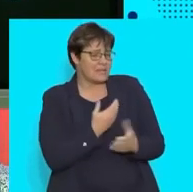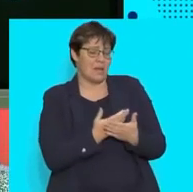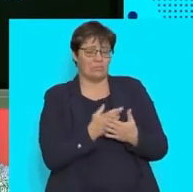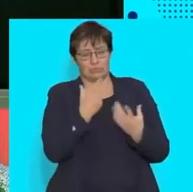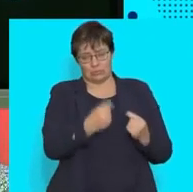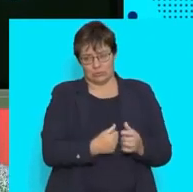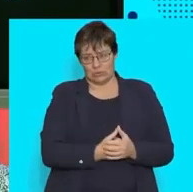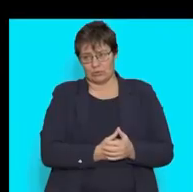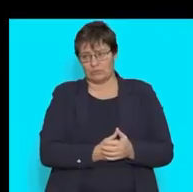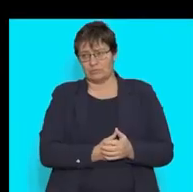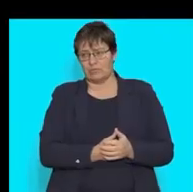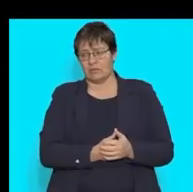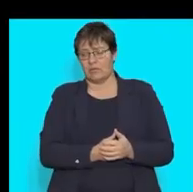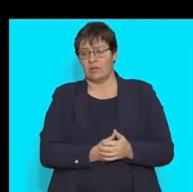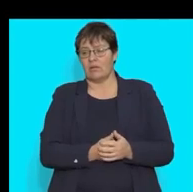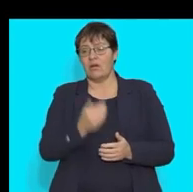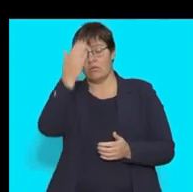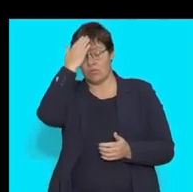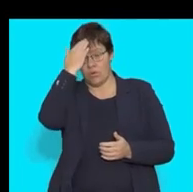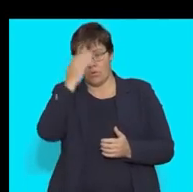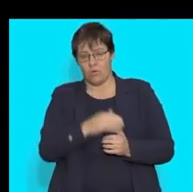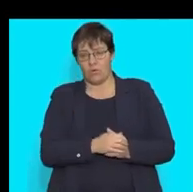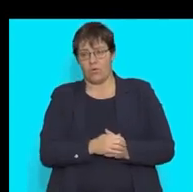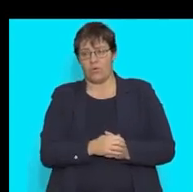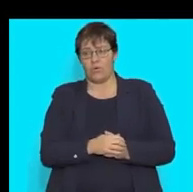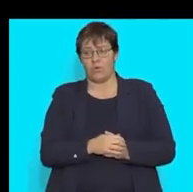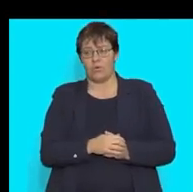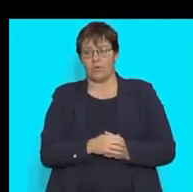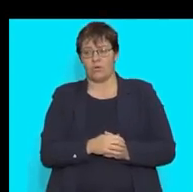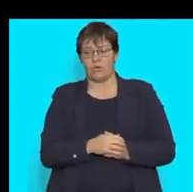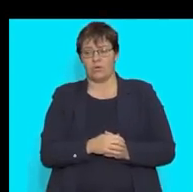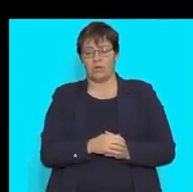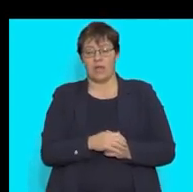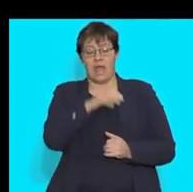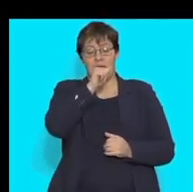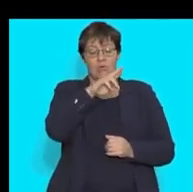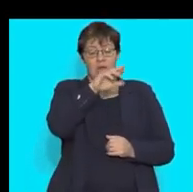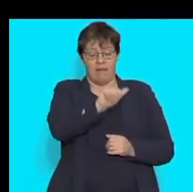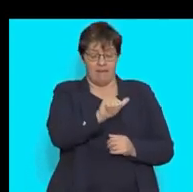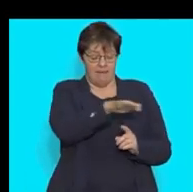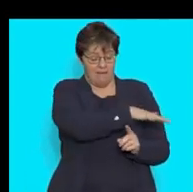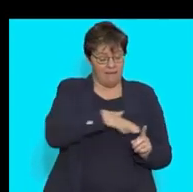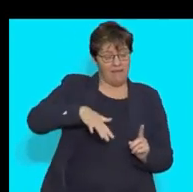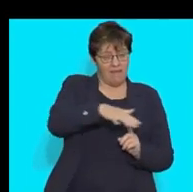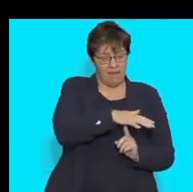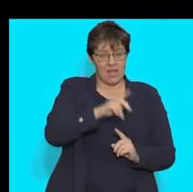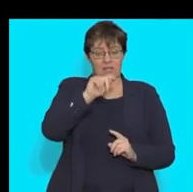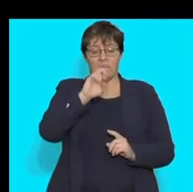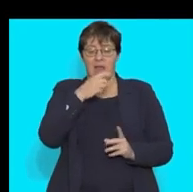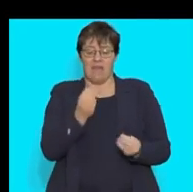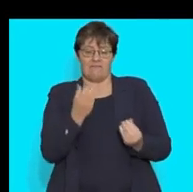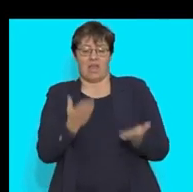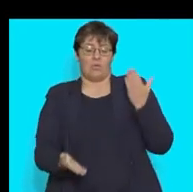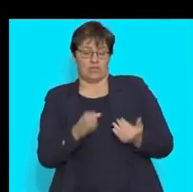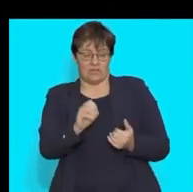remember, there is a short way if you know the area of a trapezium. There is an equation for